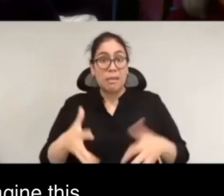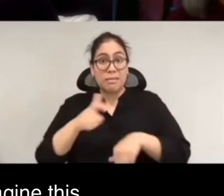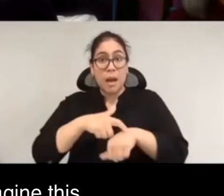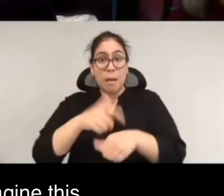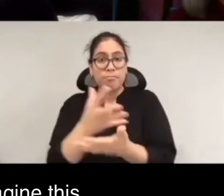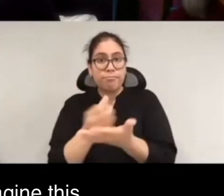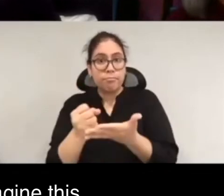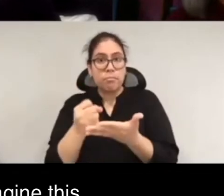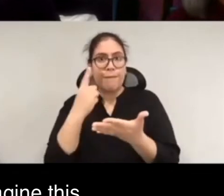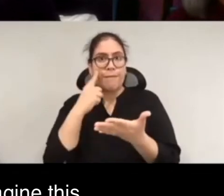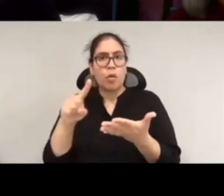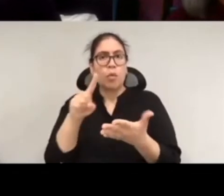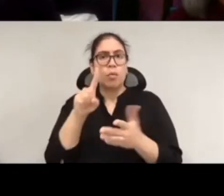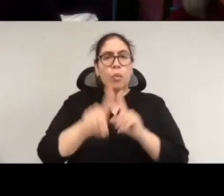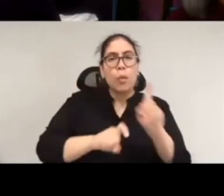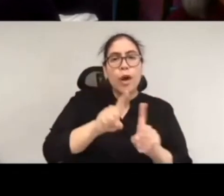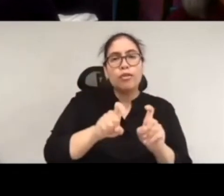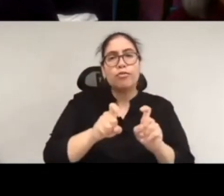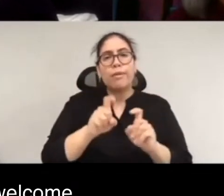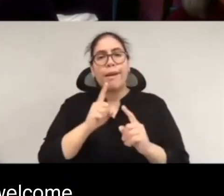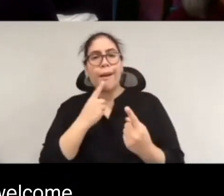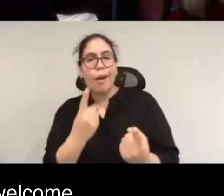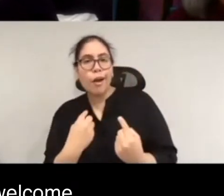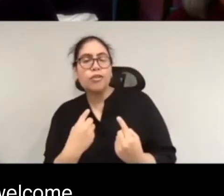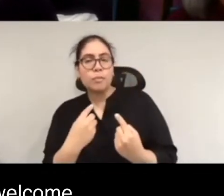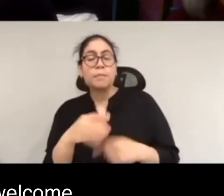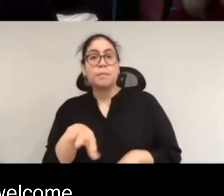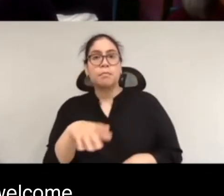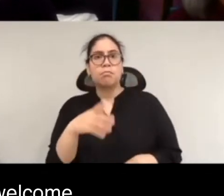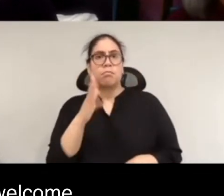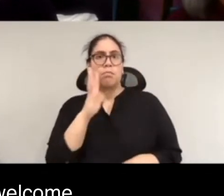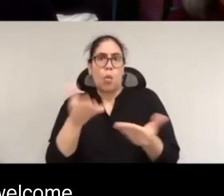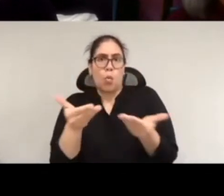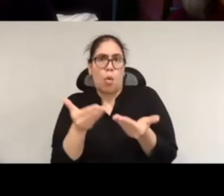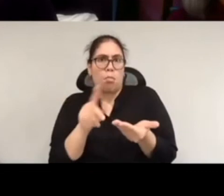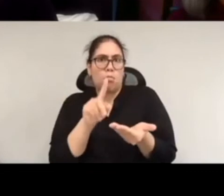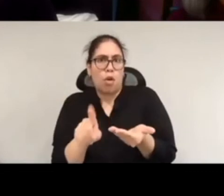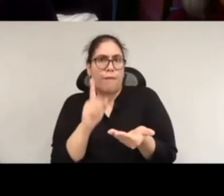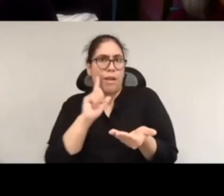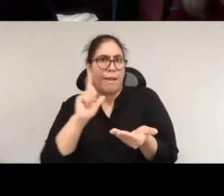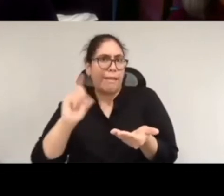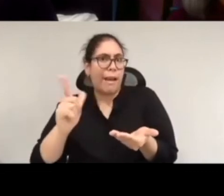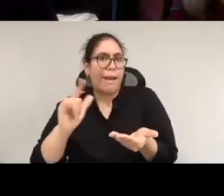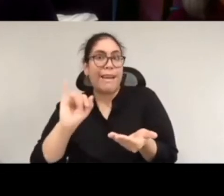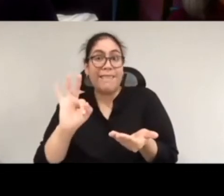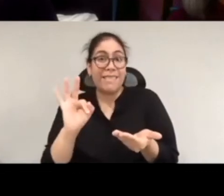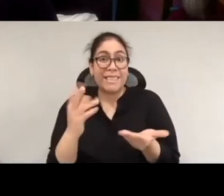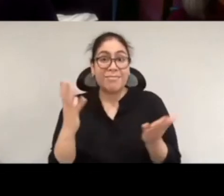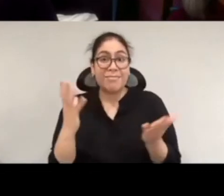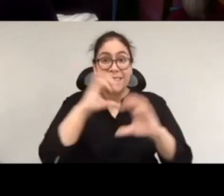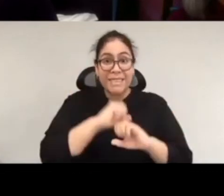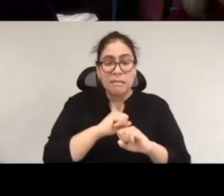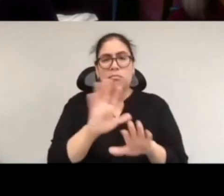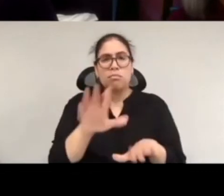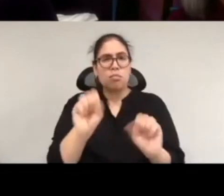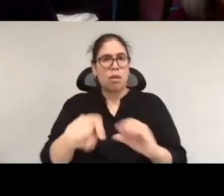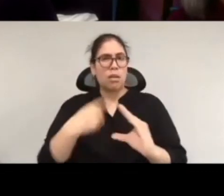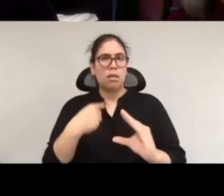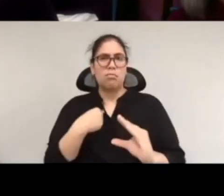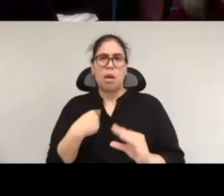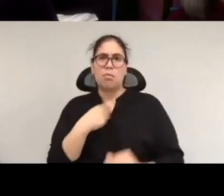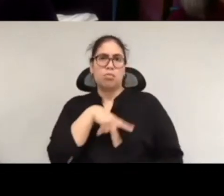imagine this is going to be a question that's going to come in. And I will welcome questions at a later time. If we don't get to them today, you're all welcome to email me